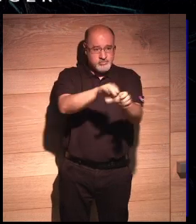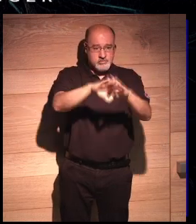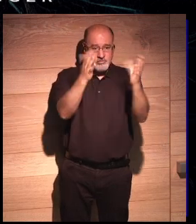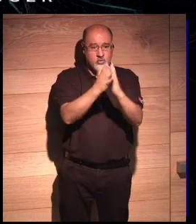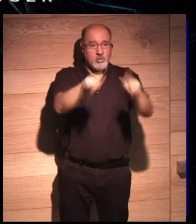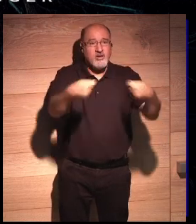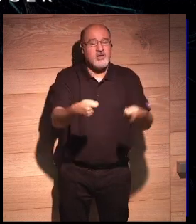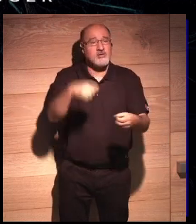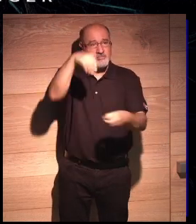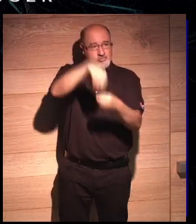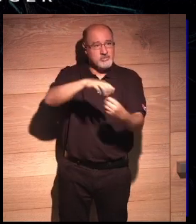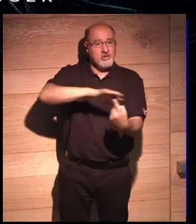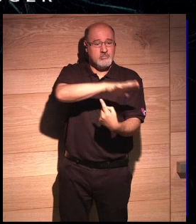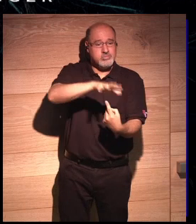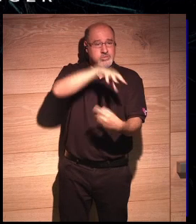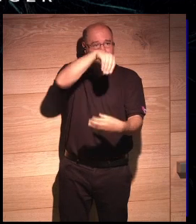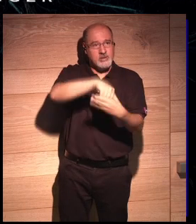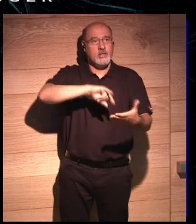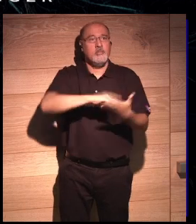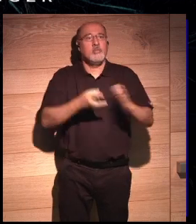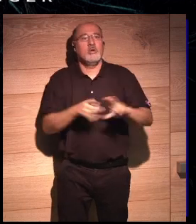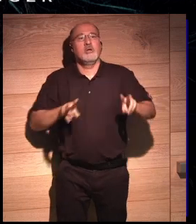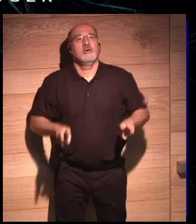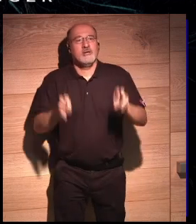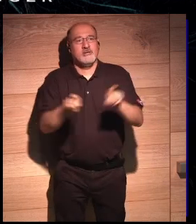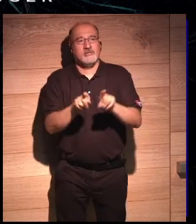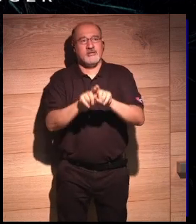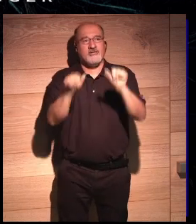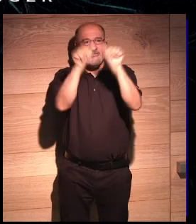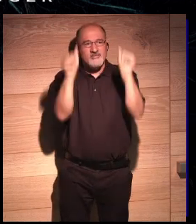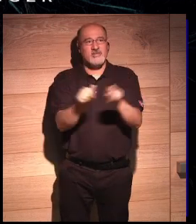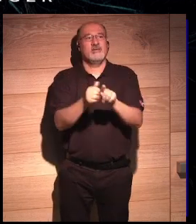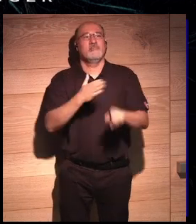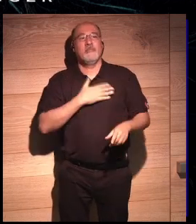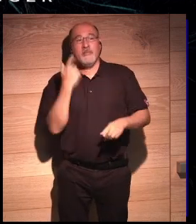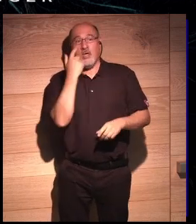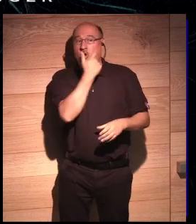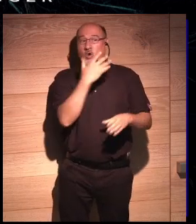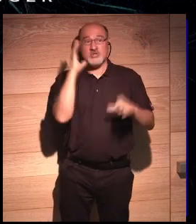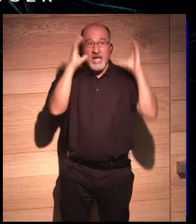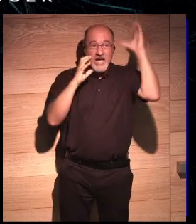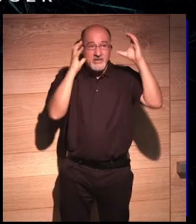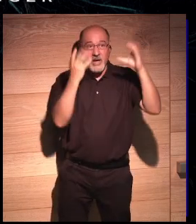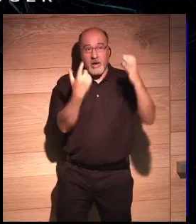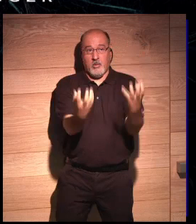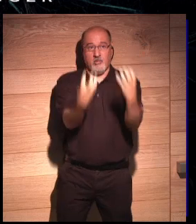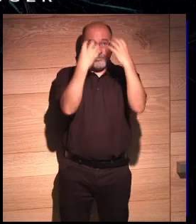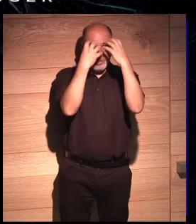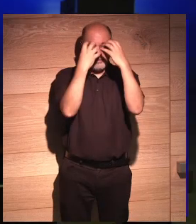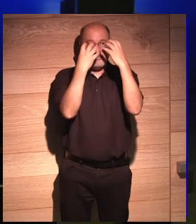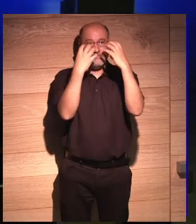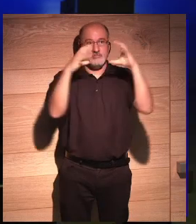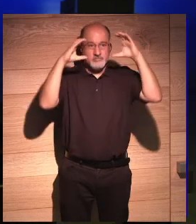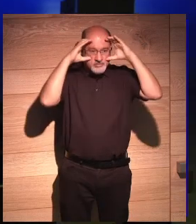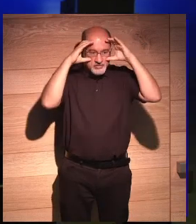Eyes of the Animal, which was commissioned for a festival where they just said, look, they didn't want VR, they just said, look, here's a forest, do something